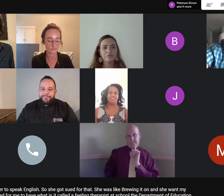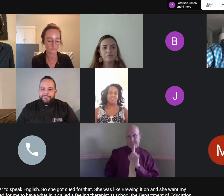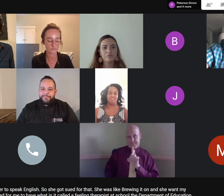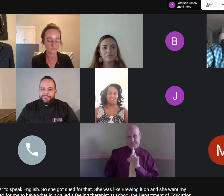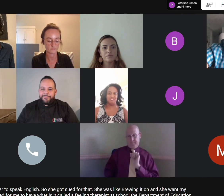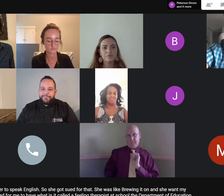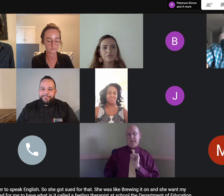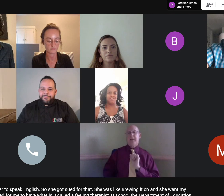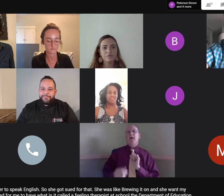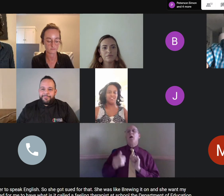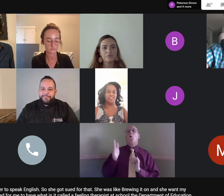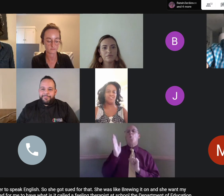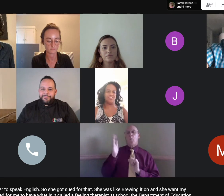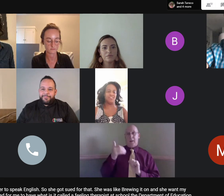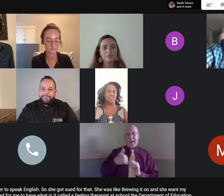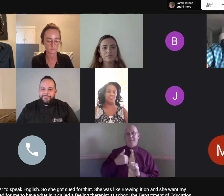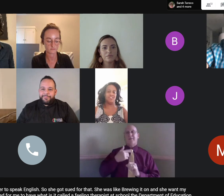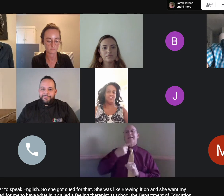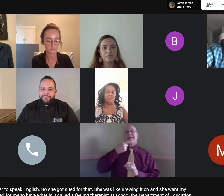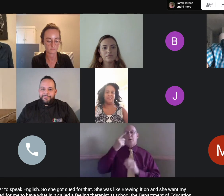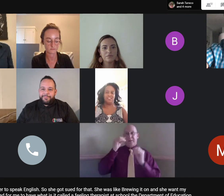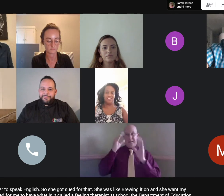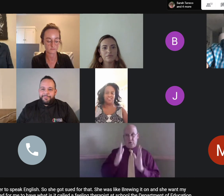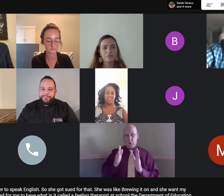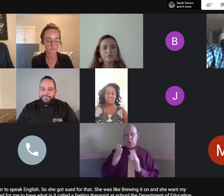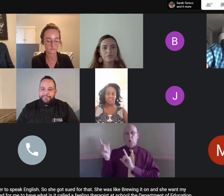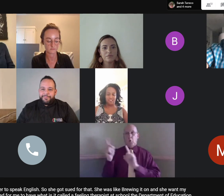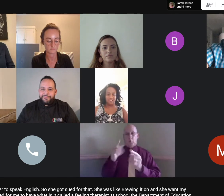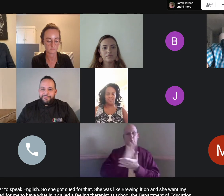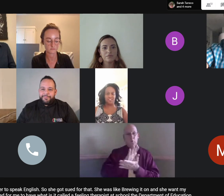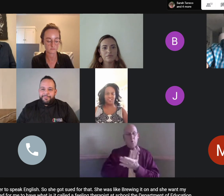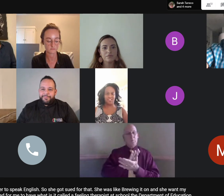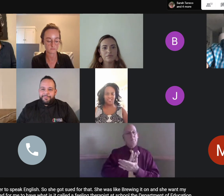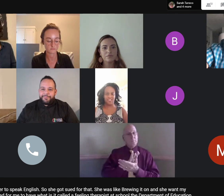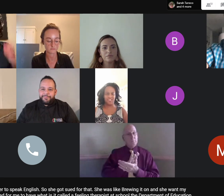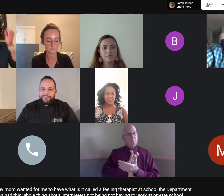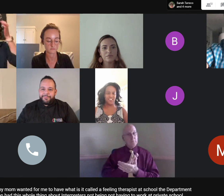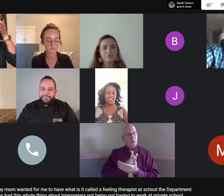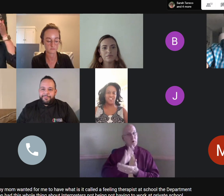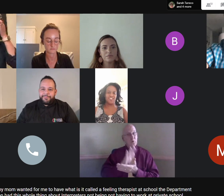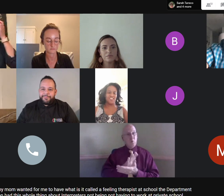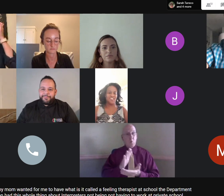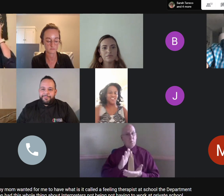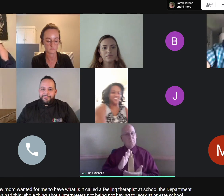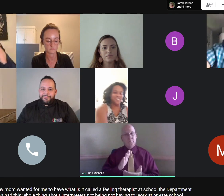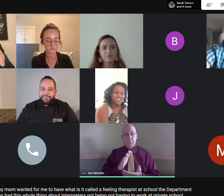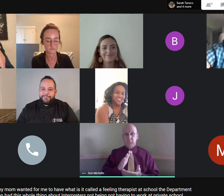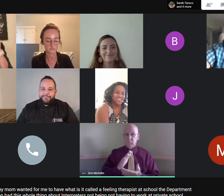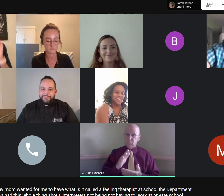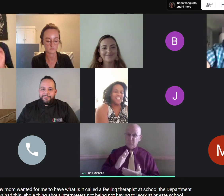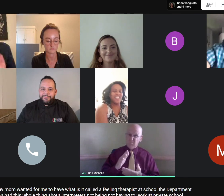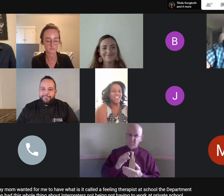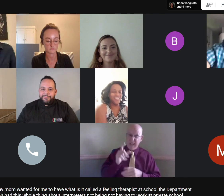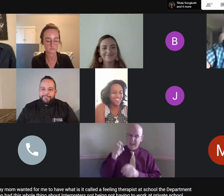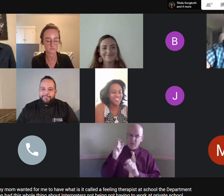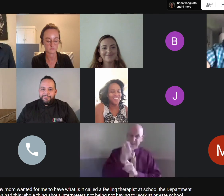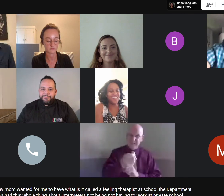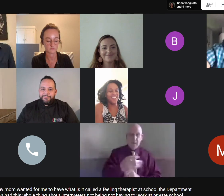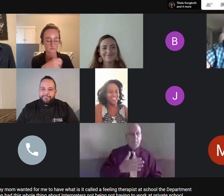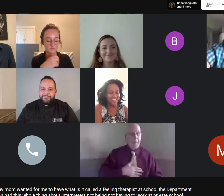hearing teacher come to her school, bring it on. She won that. Like, my mom is a total badass. And so